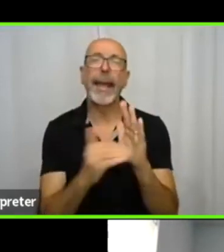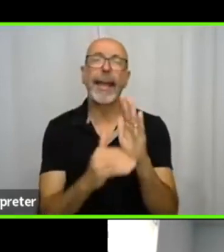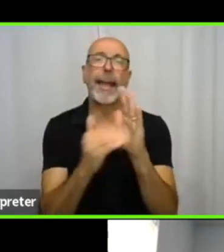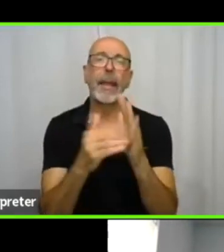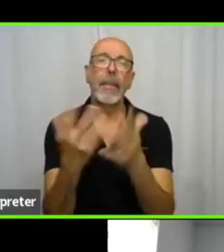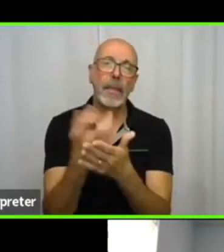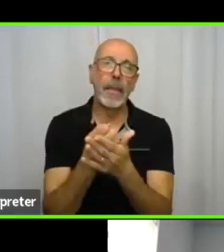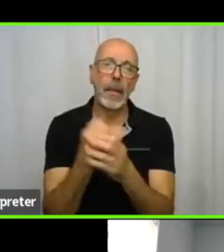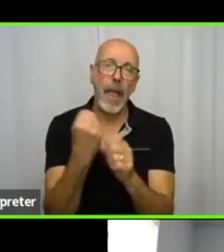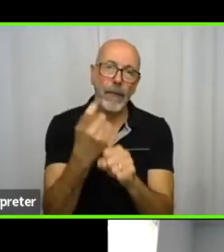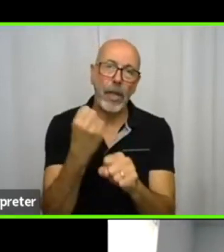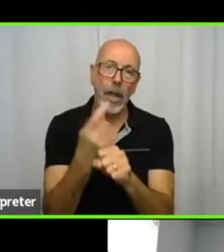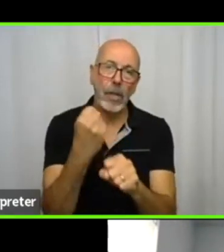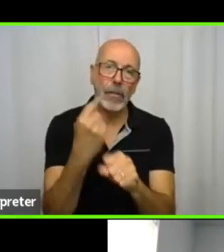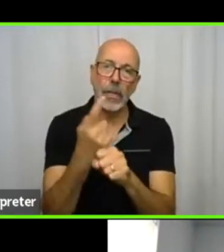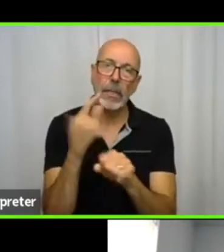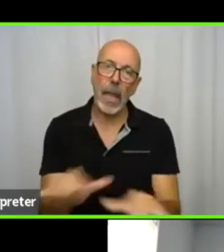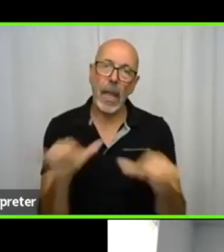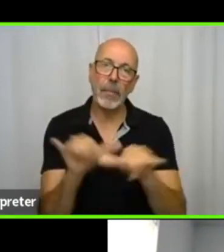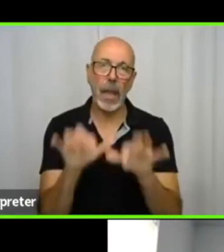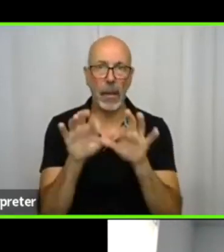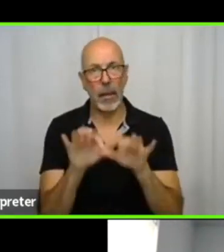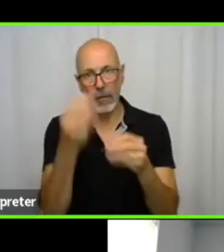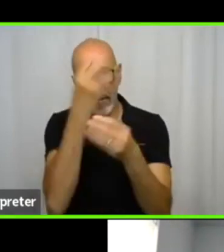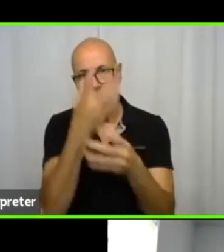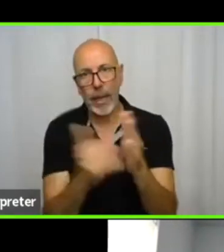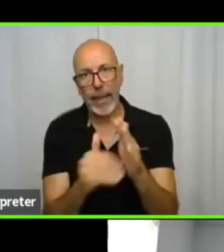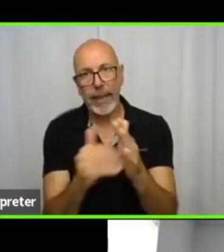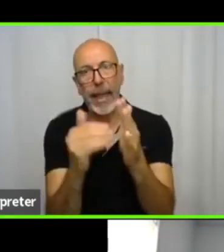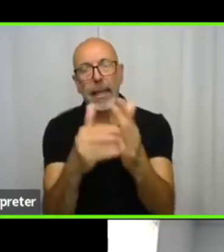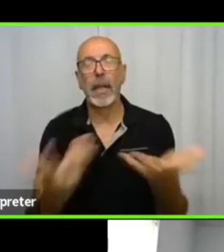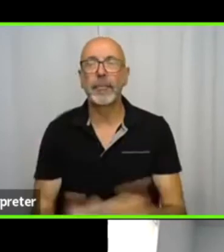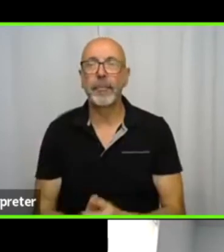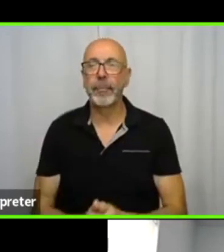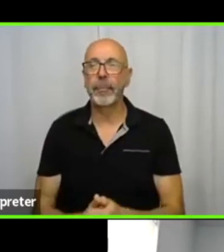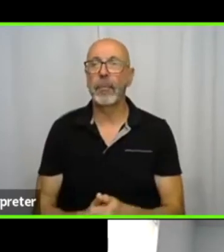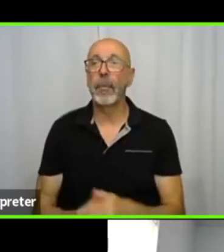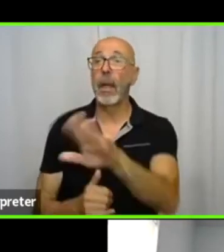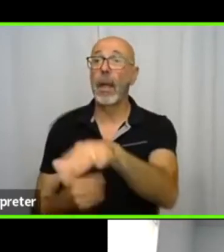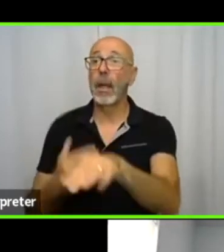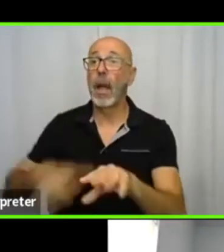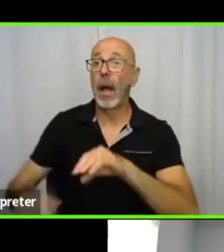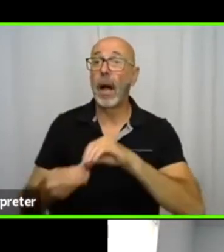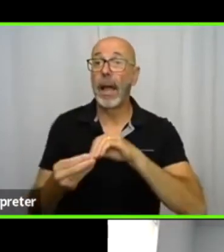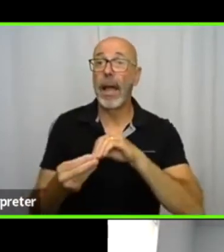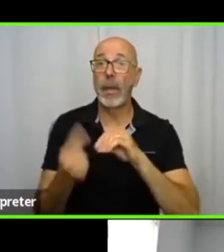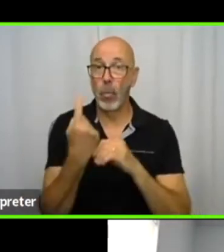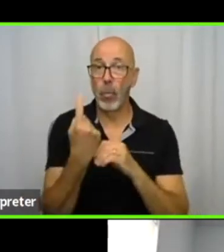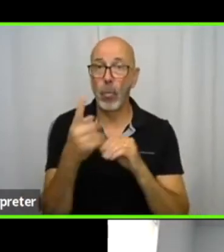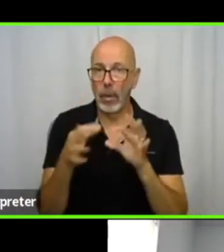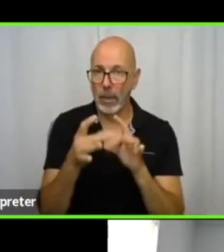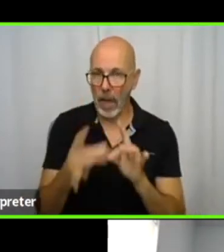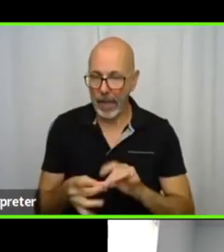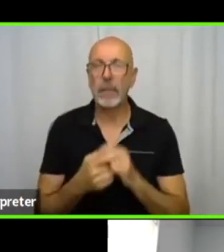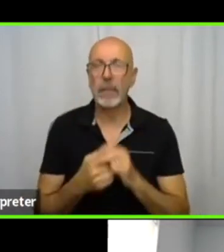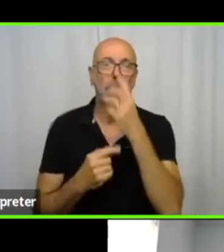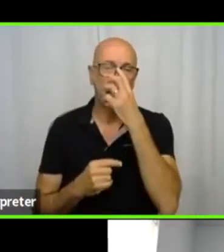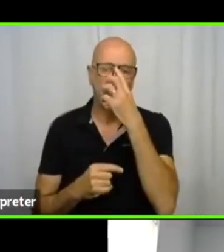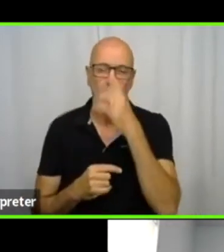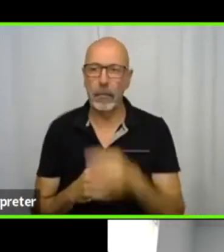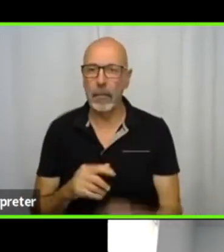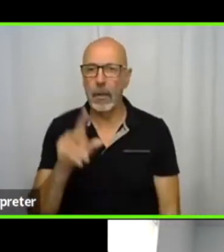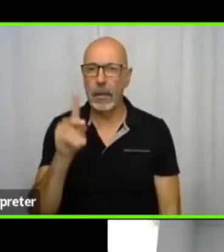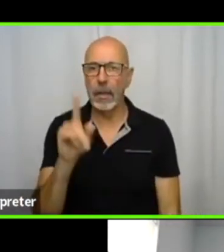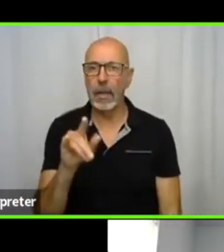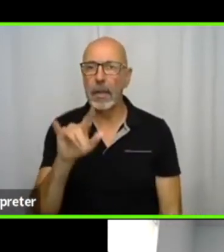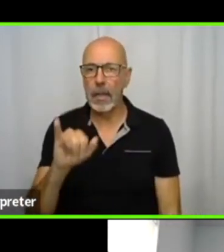received year over year. So and I'll just Phil. add a quick present comment, and I think Kai typed